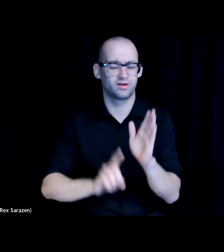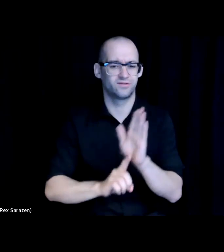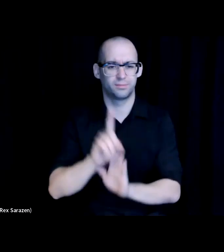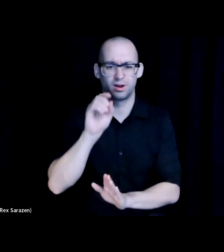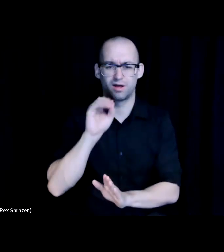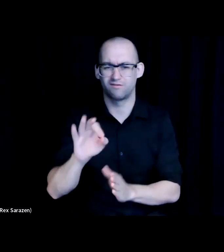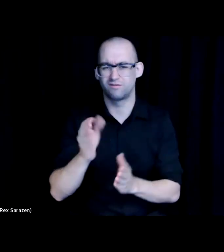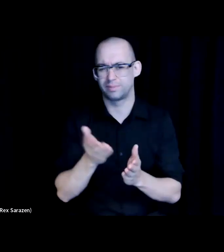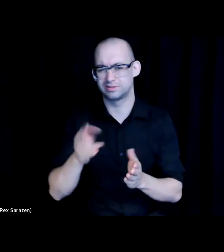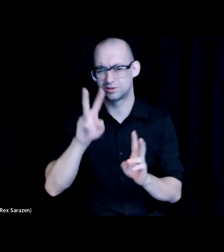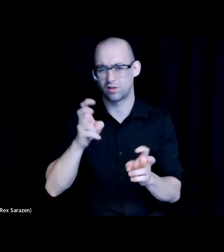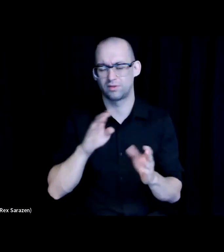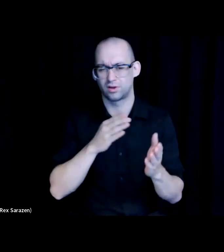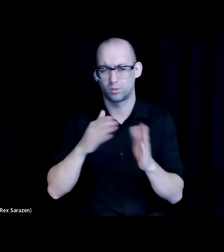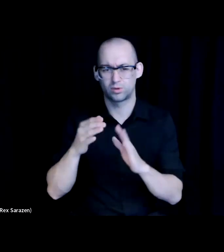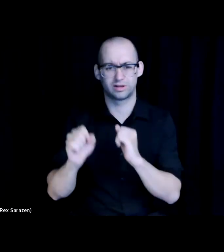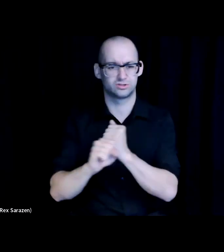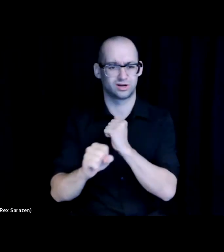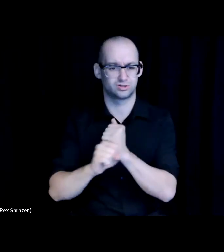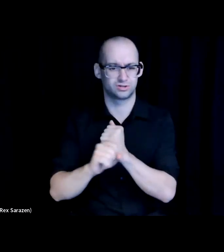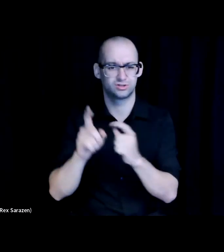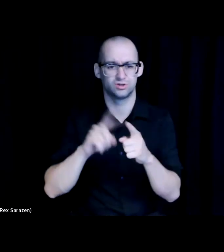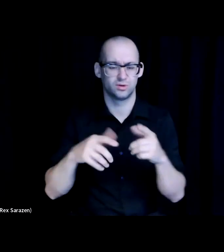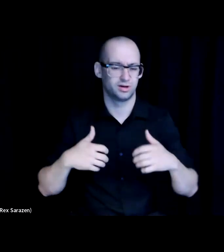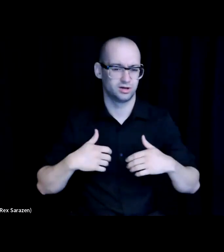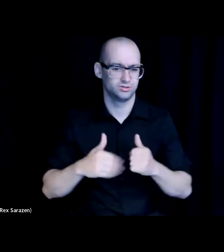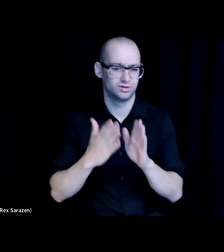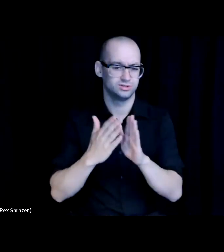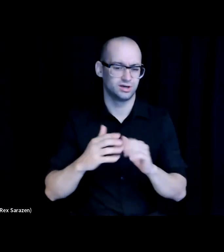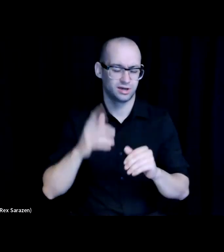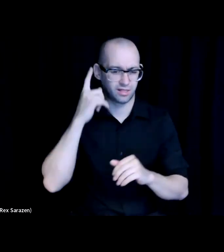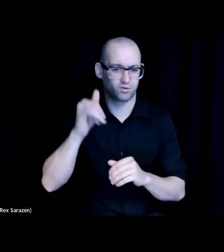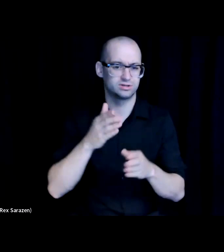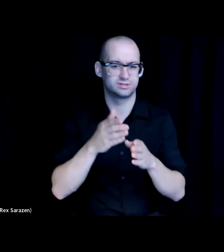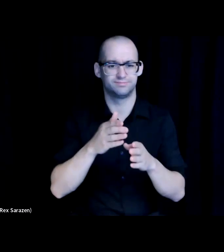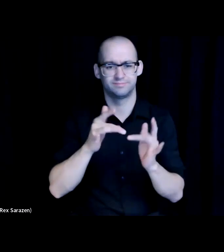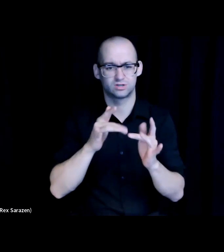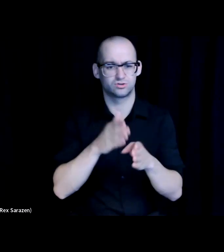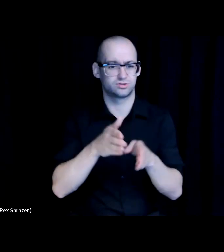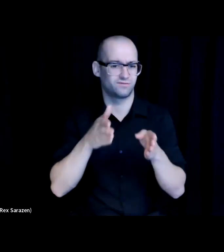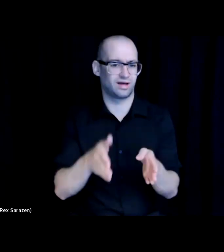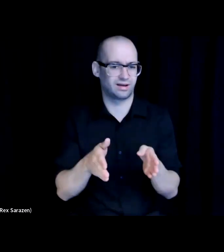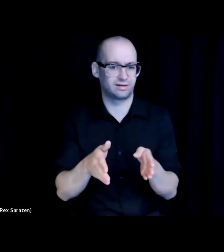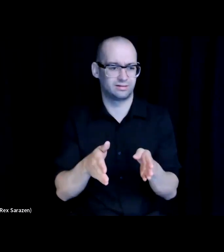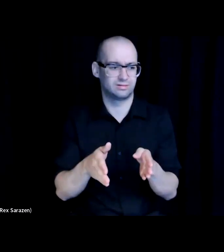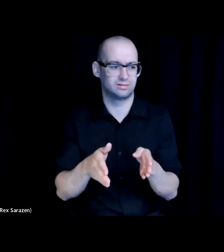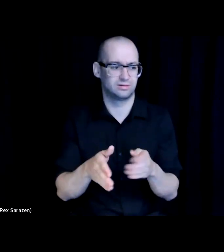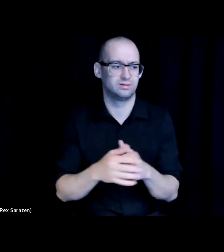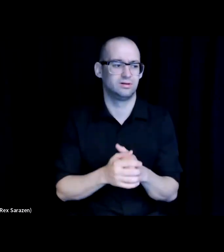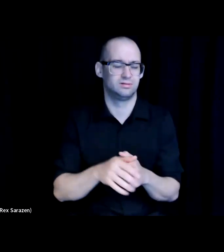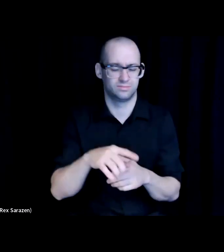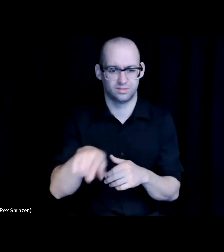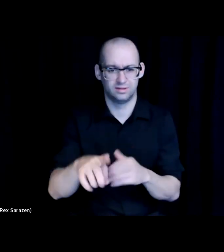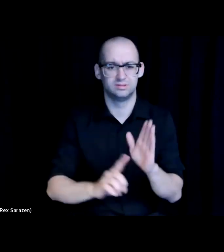Community Strategies to Address California's Digital Divide and its Impact on Children and Families Report and Brief. They were developed to